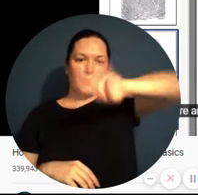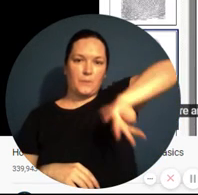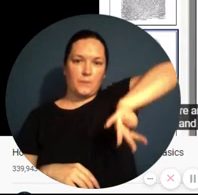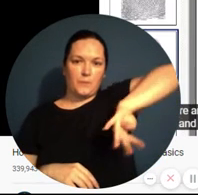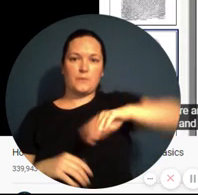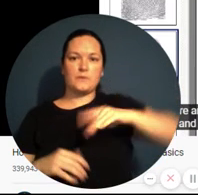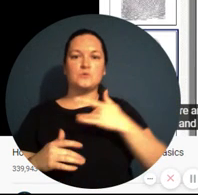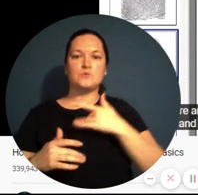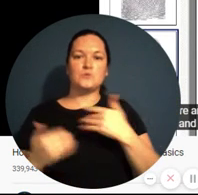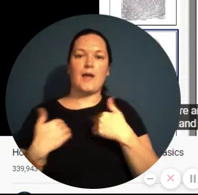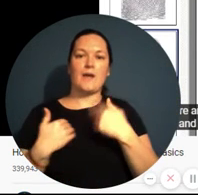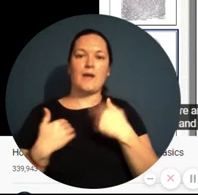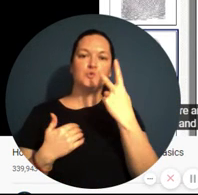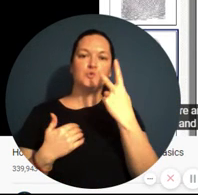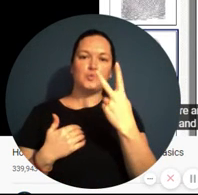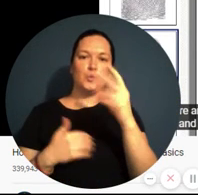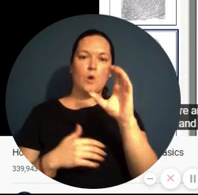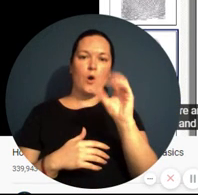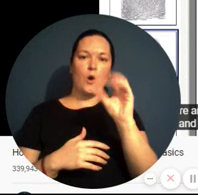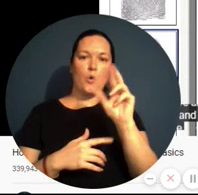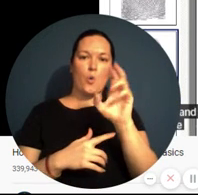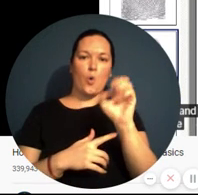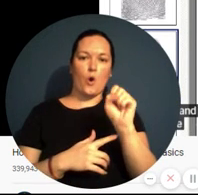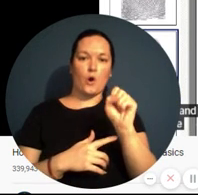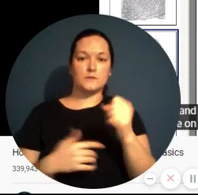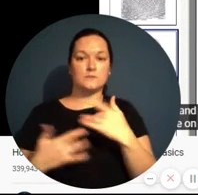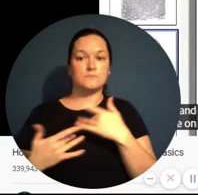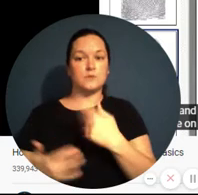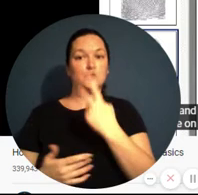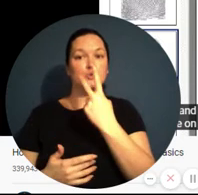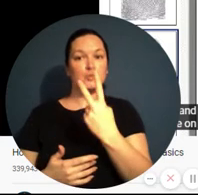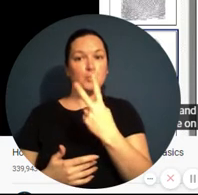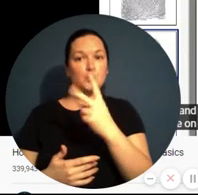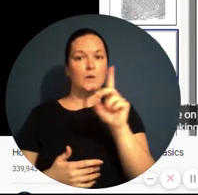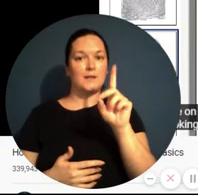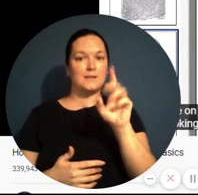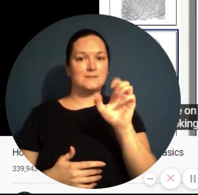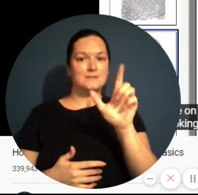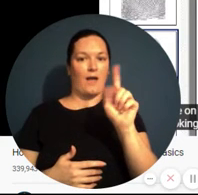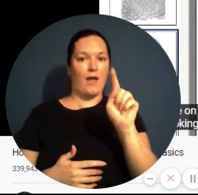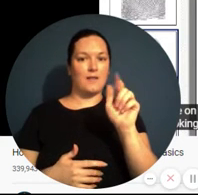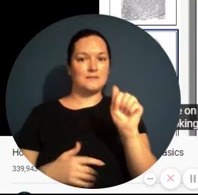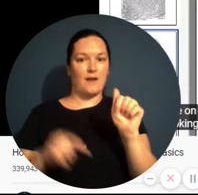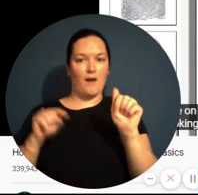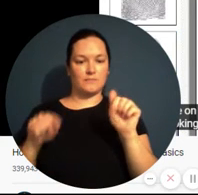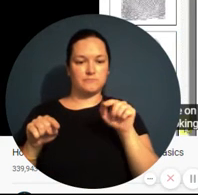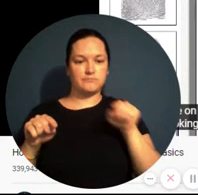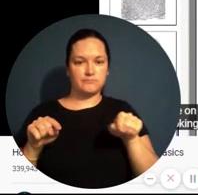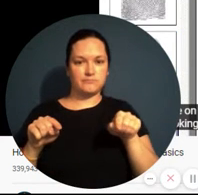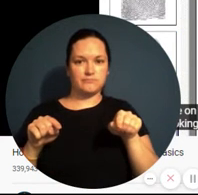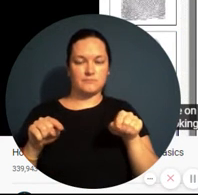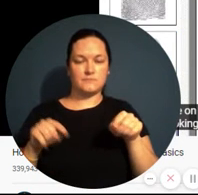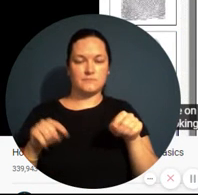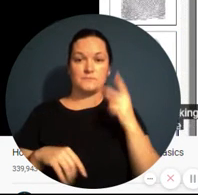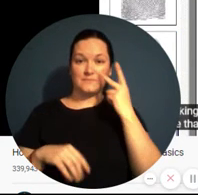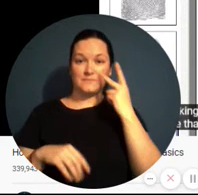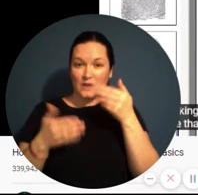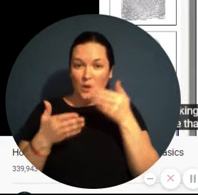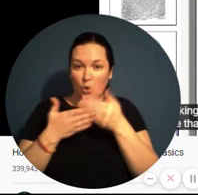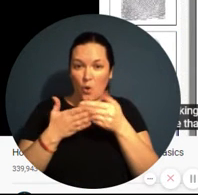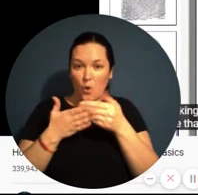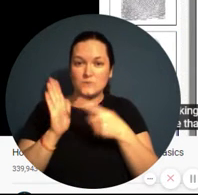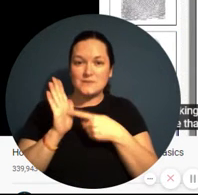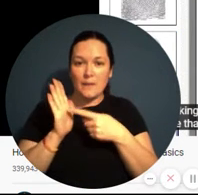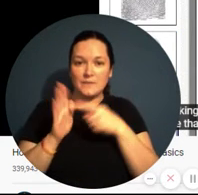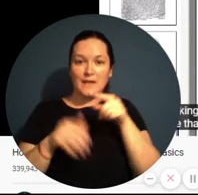and one facing down, and two deltas, one on the left and one on the right. Looking closer at a fingerprint, you can see that occasionally